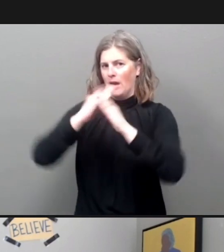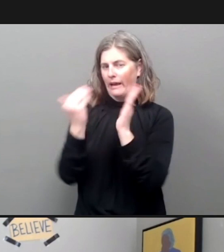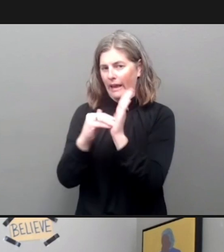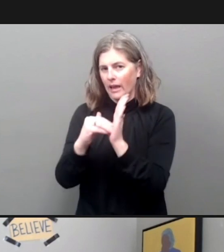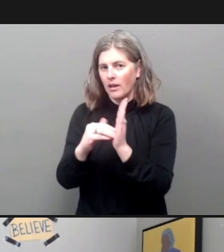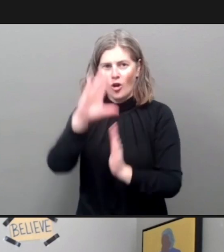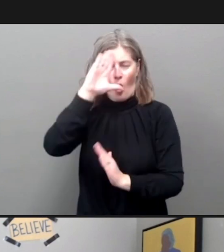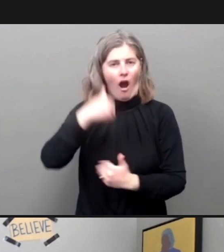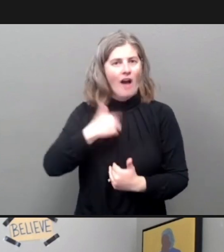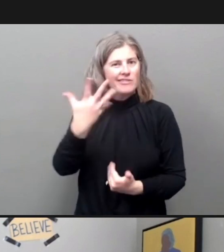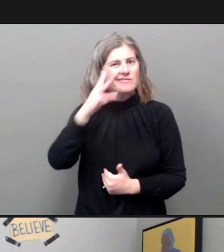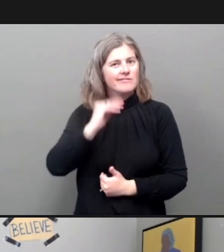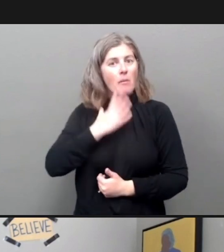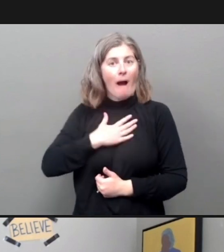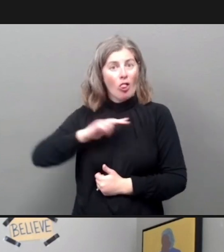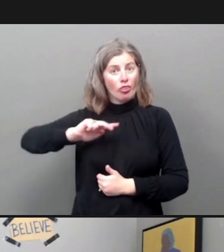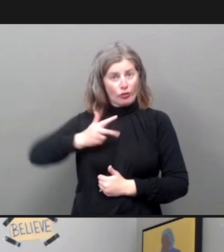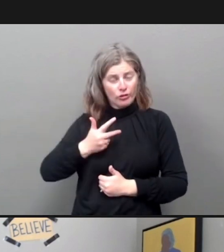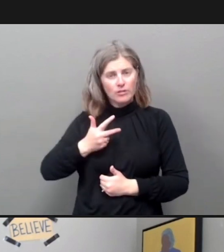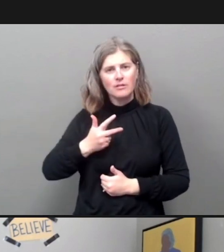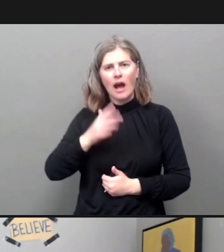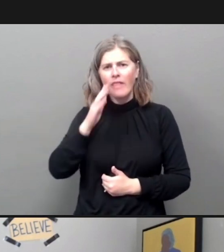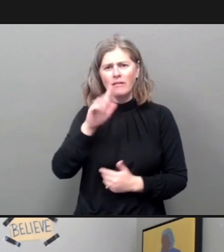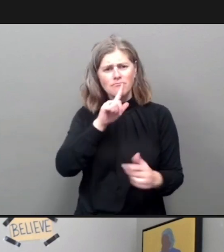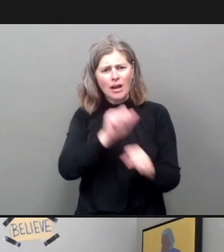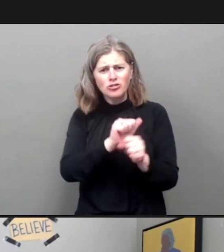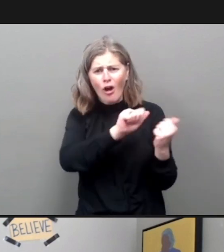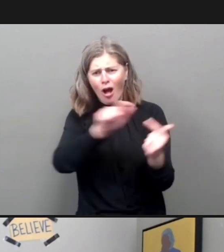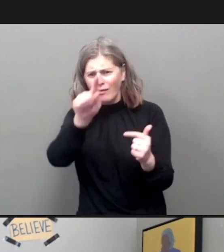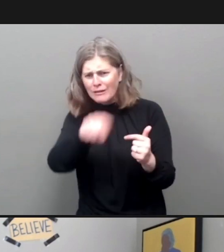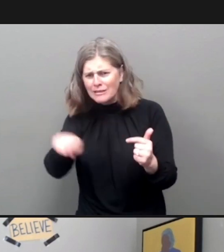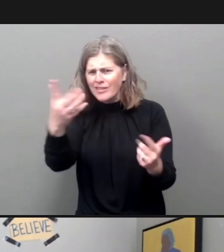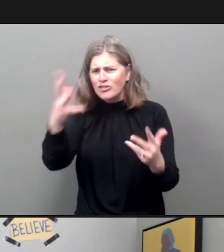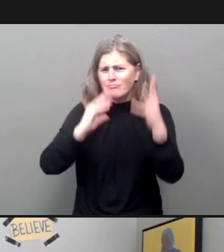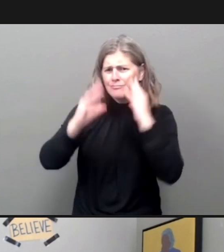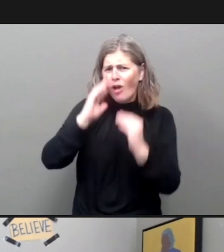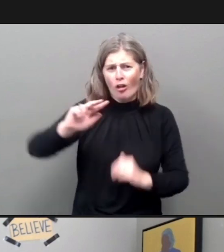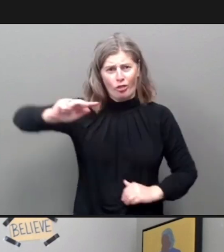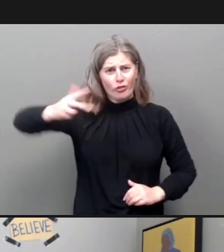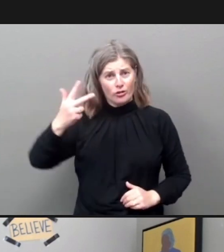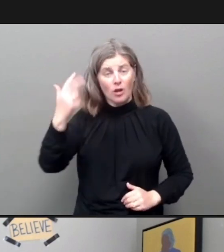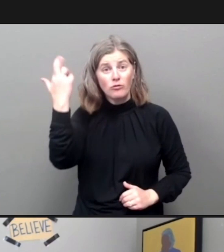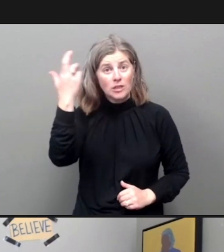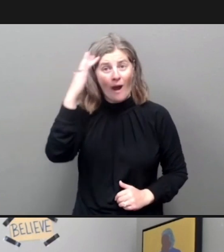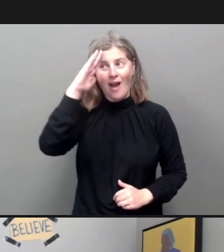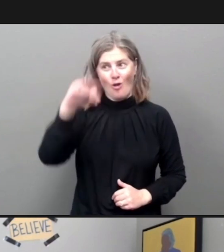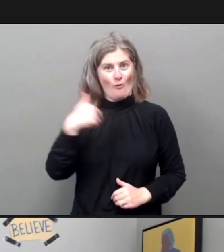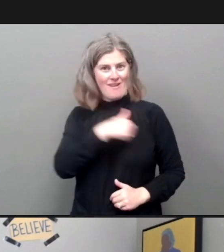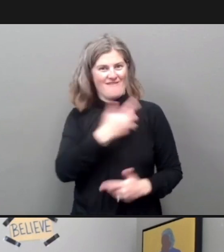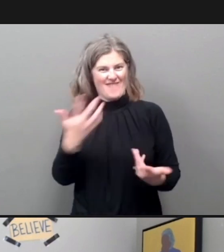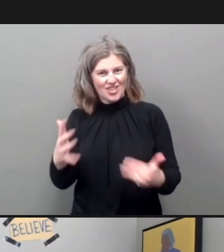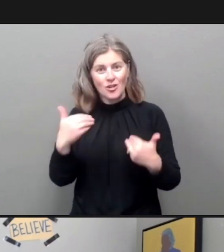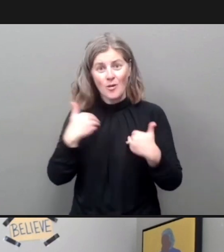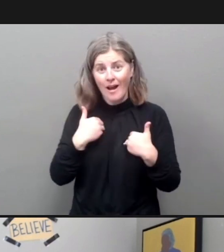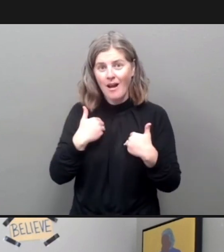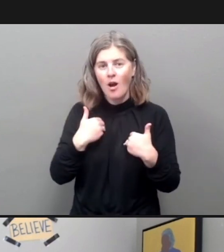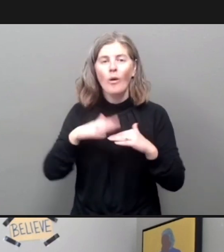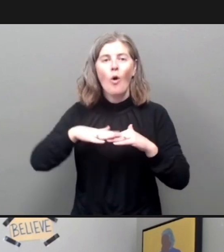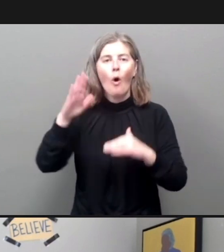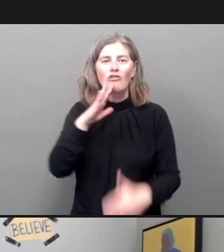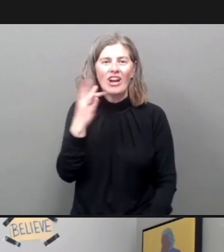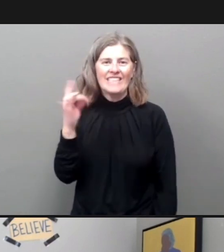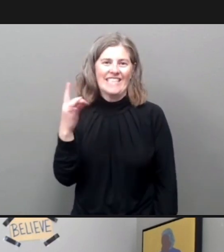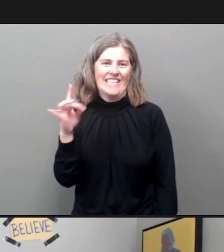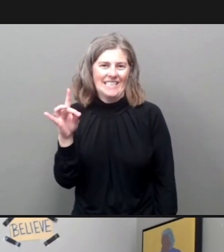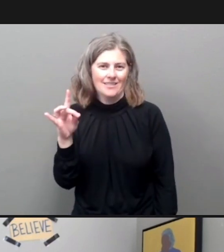my booster. I think actually all of us have had our boosters. And the reason I know that we've all had our boosters is because we're over 18 and